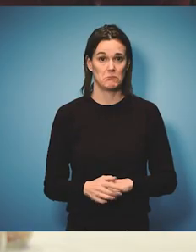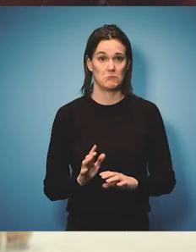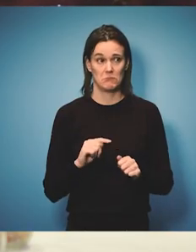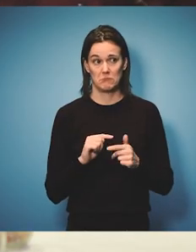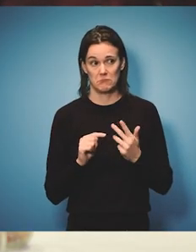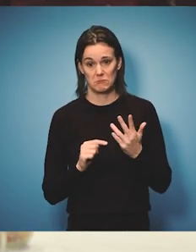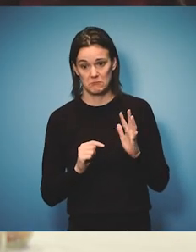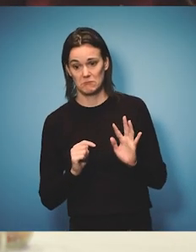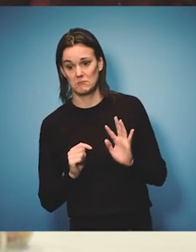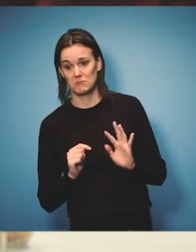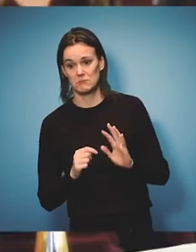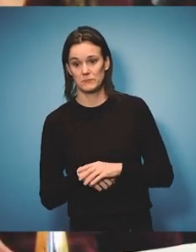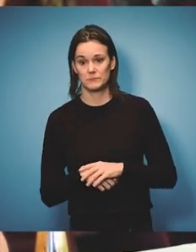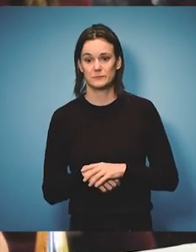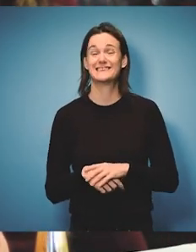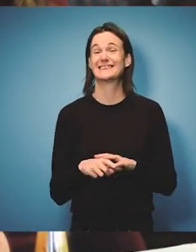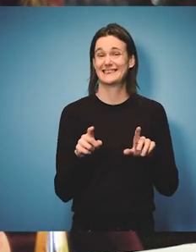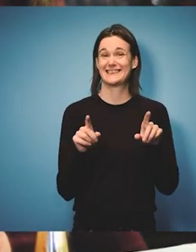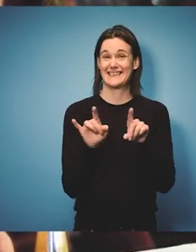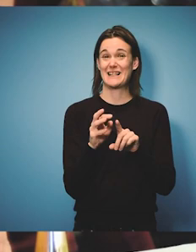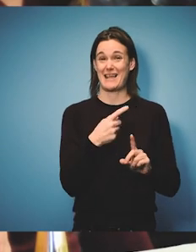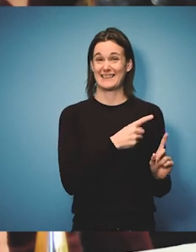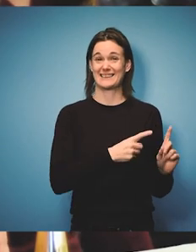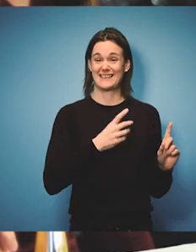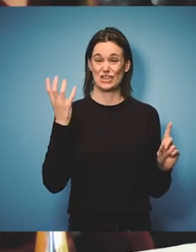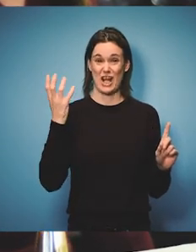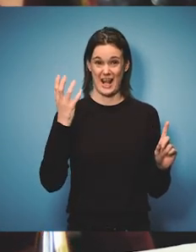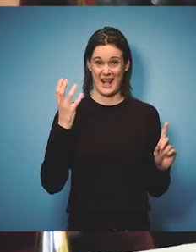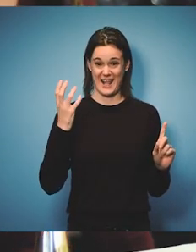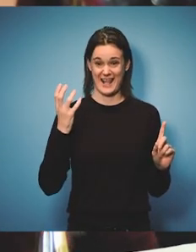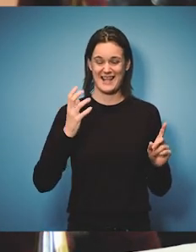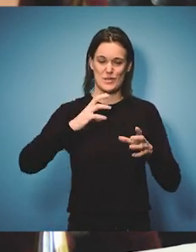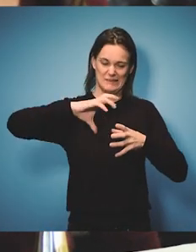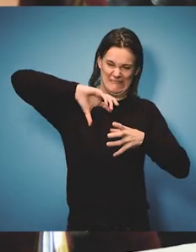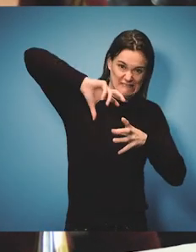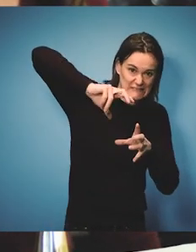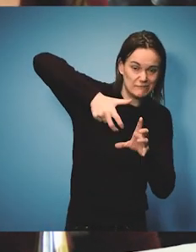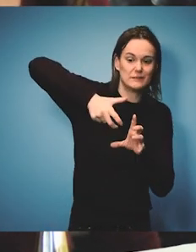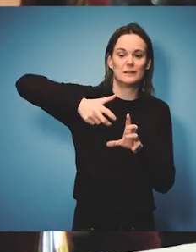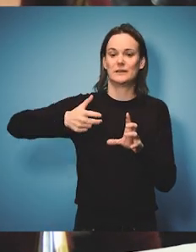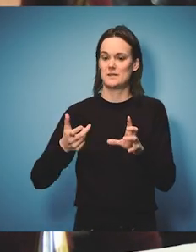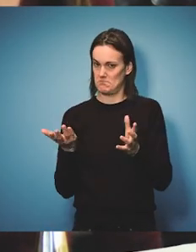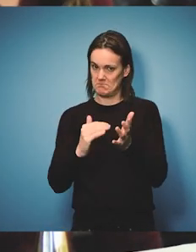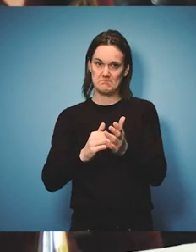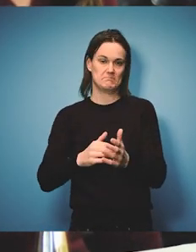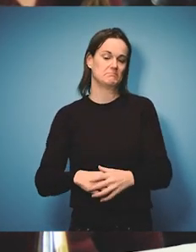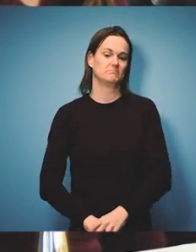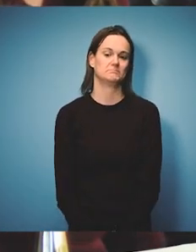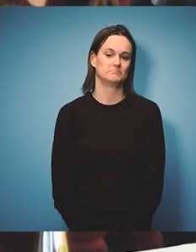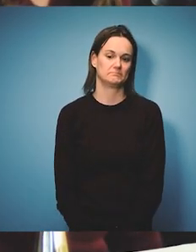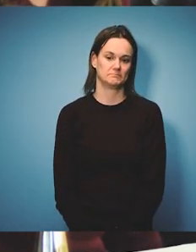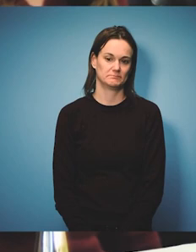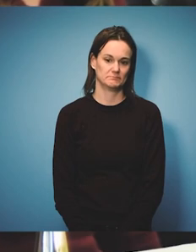Okay, I think that's everything. So now what I'm gonna do is I'm gonna do just like Kelly did. I'm gonna dry shake, but I put the lid on nice and tight, and I'm gonna do the same